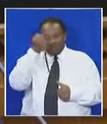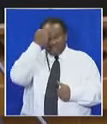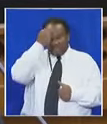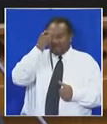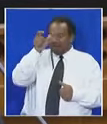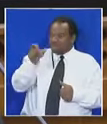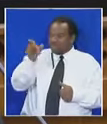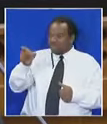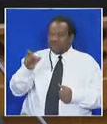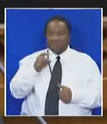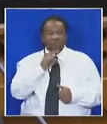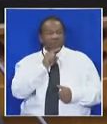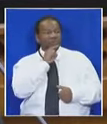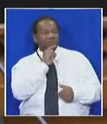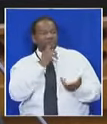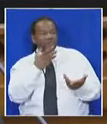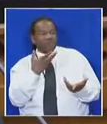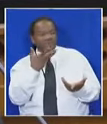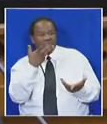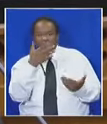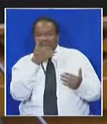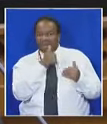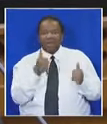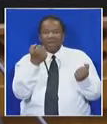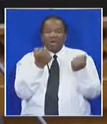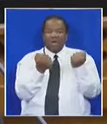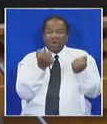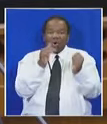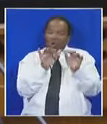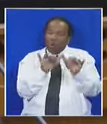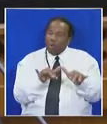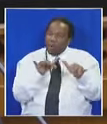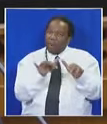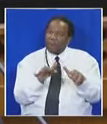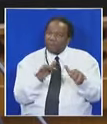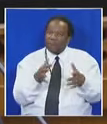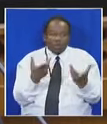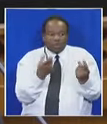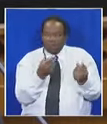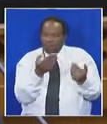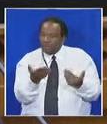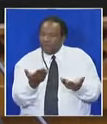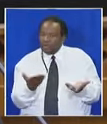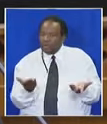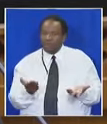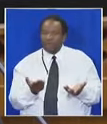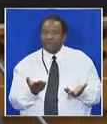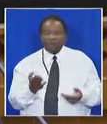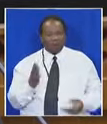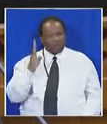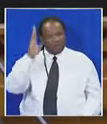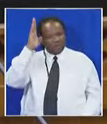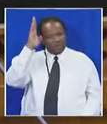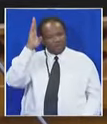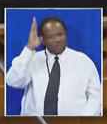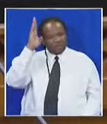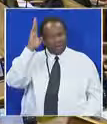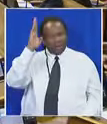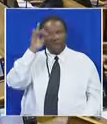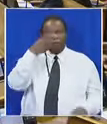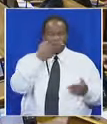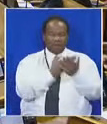land and do it in front of the point constitutional of court. Judges, Honorable Michael, can you